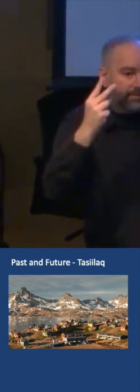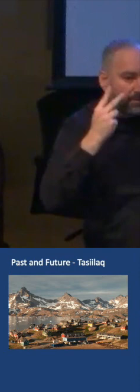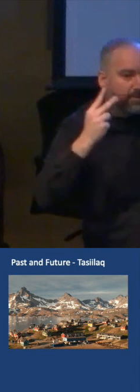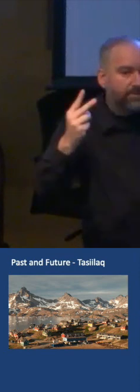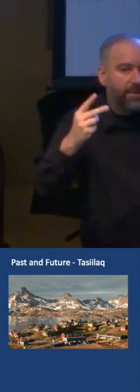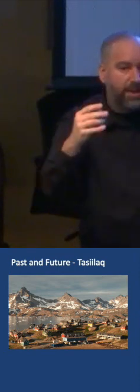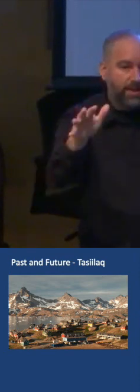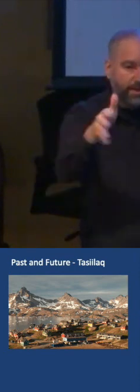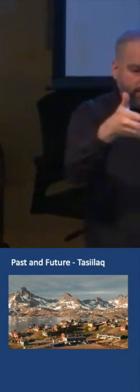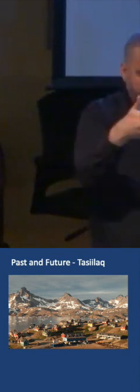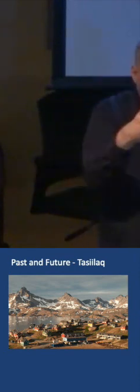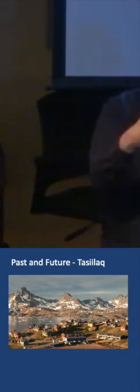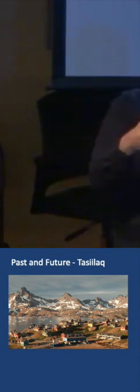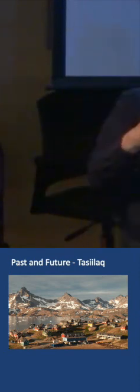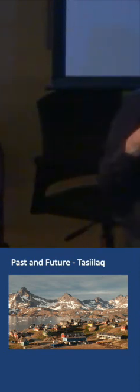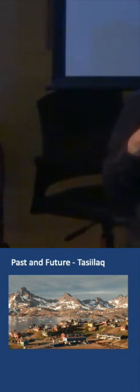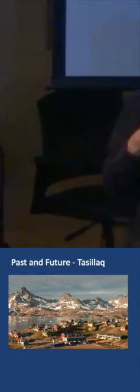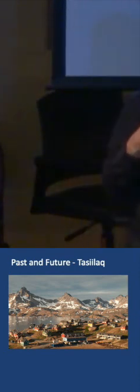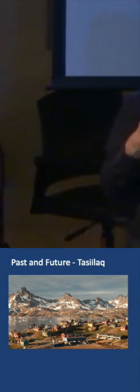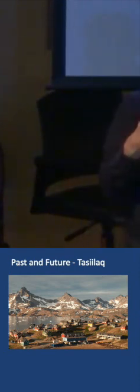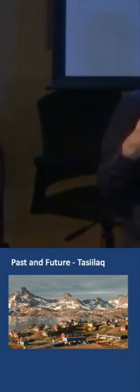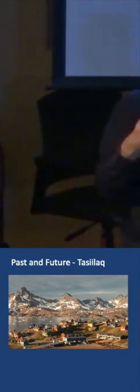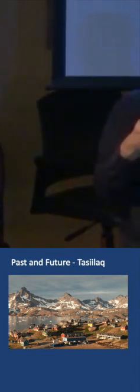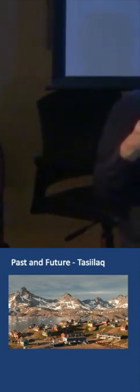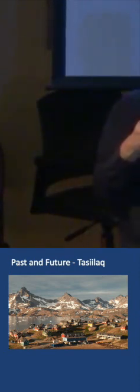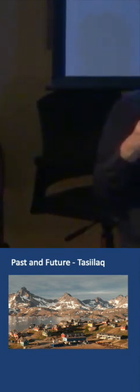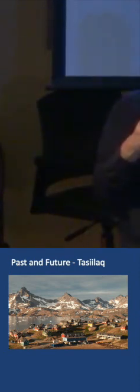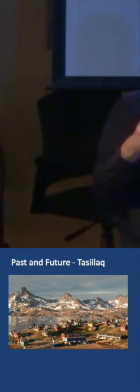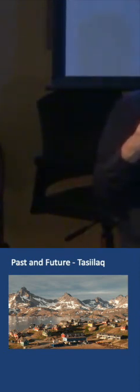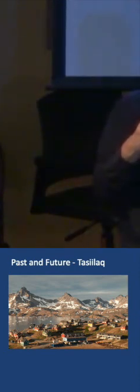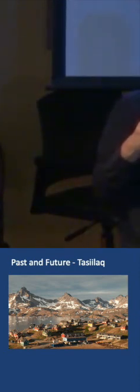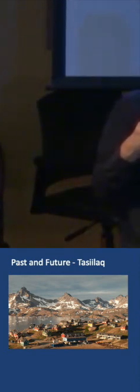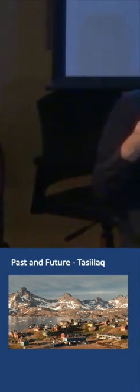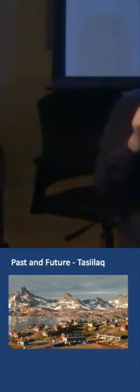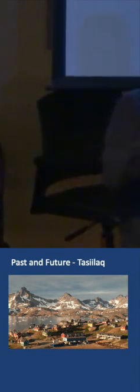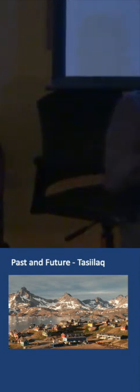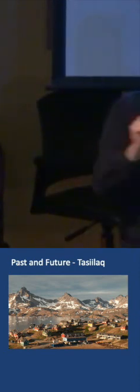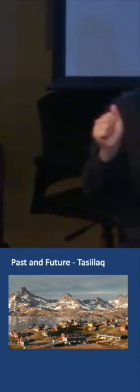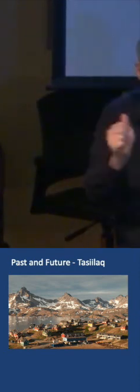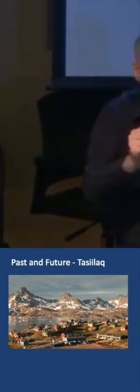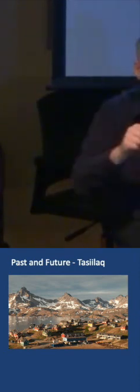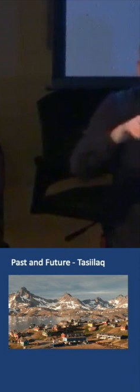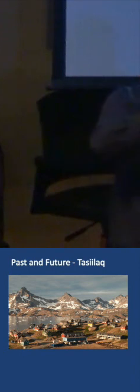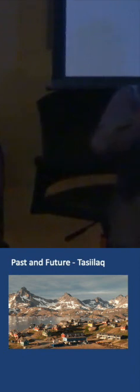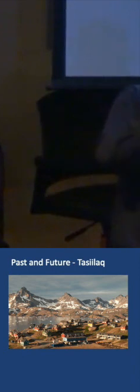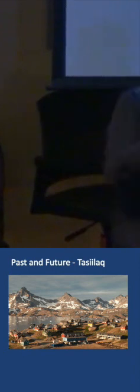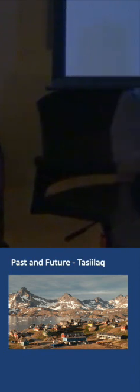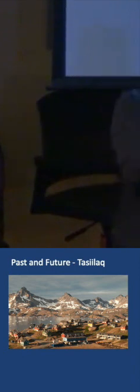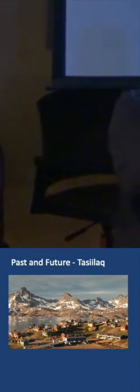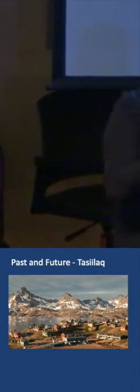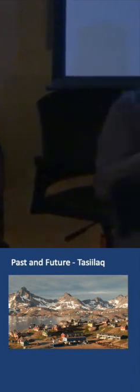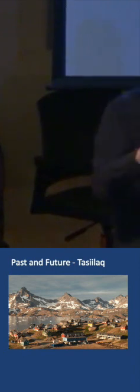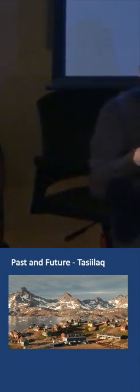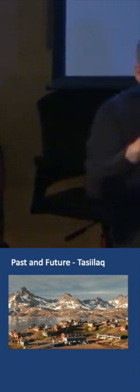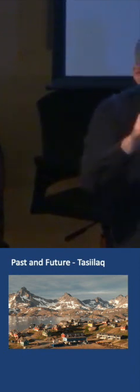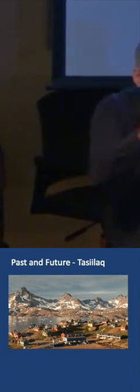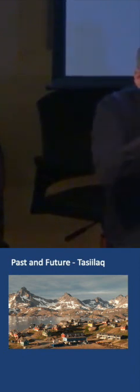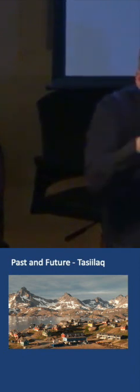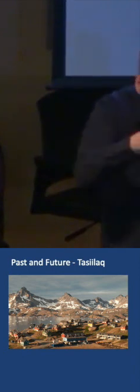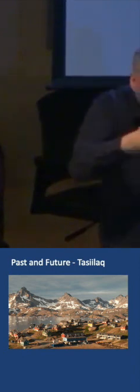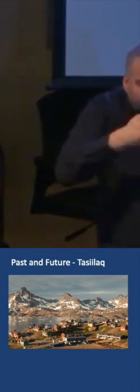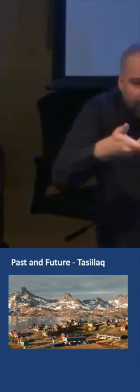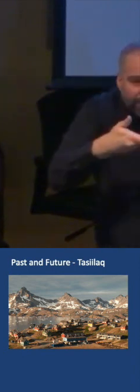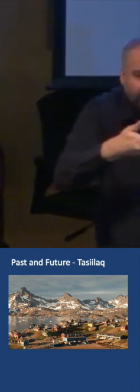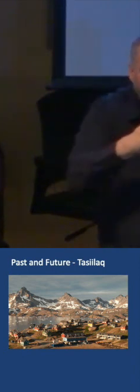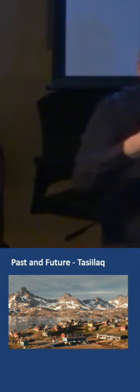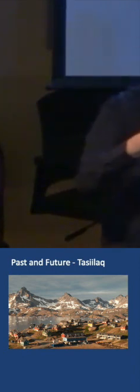and trying to work with some of the local communities to see what this might mean for them